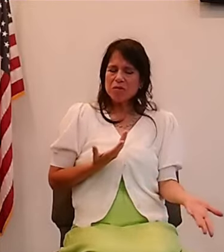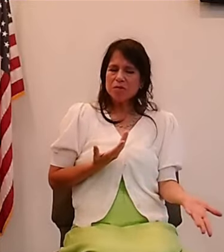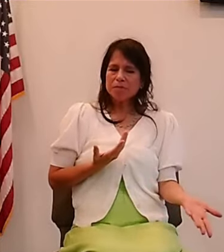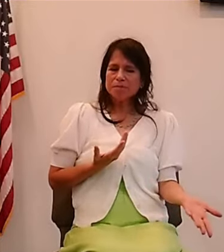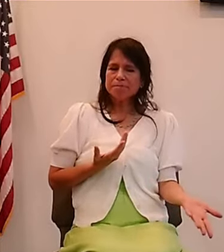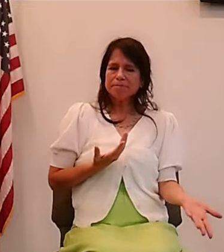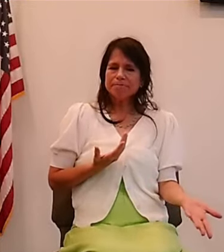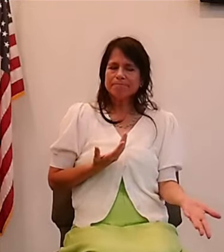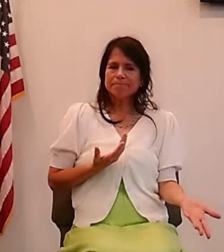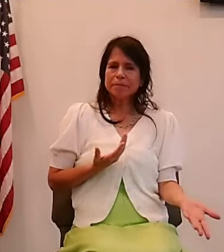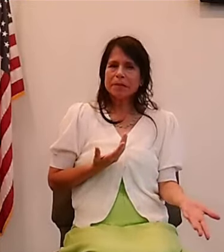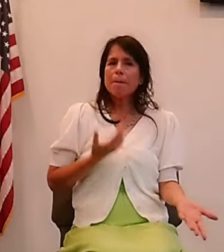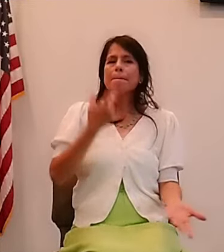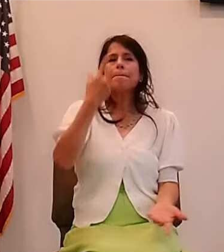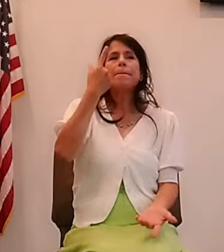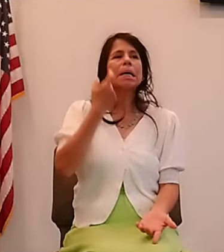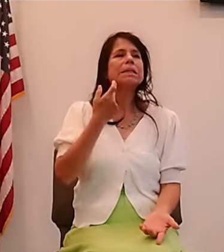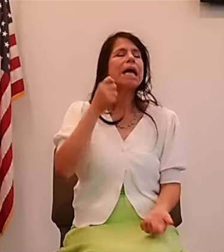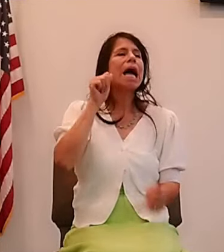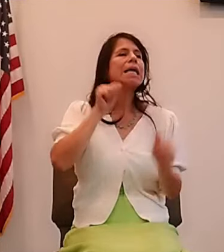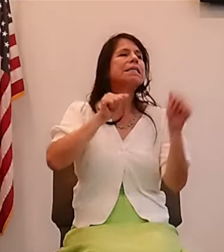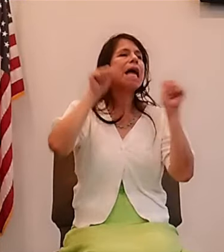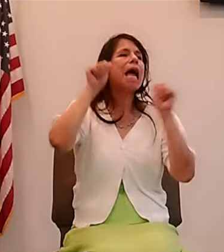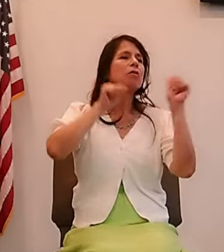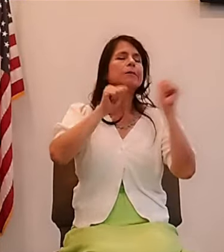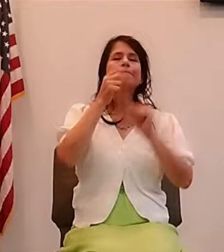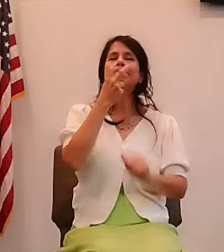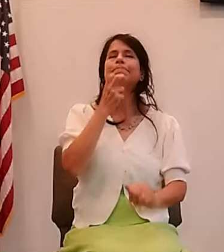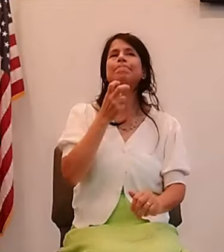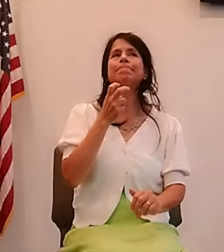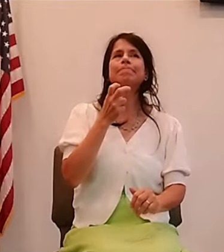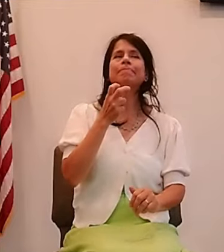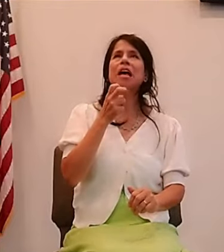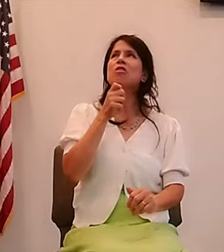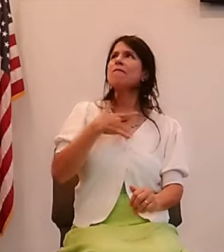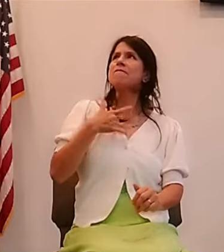I've come to doubt my sonship in Jesus Christ.